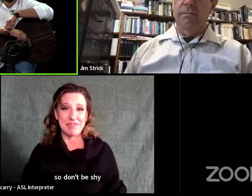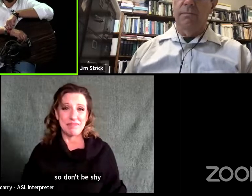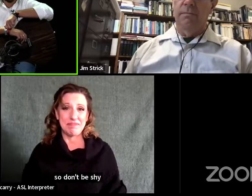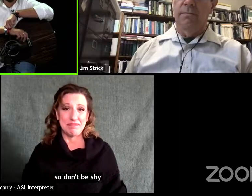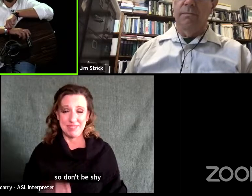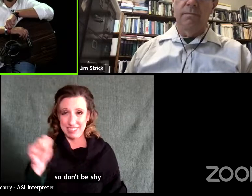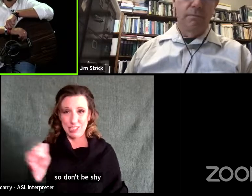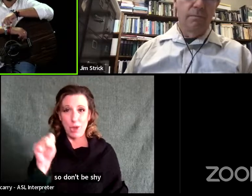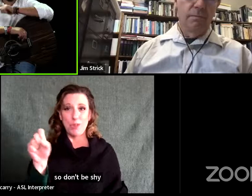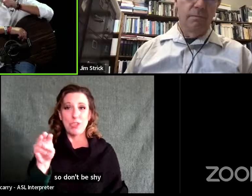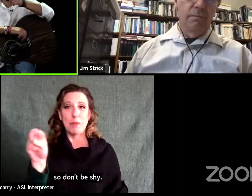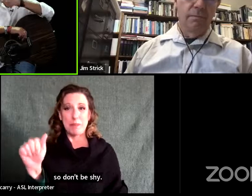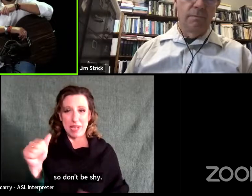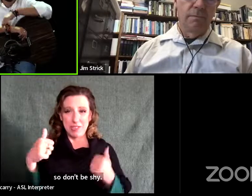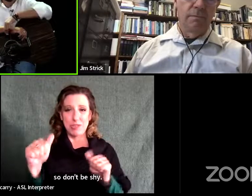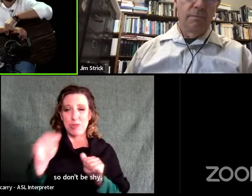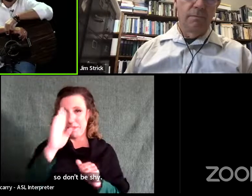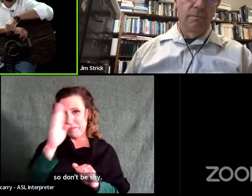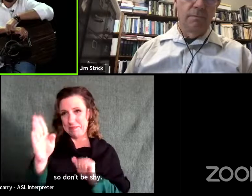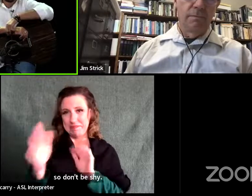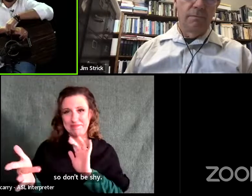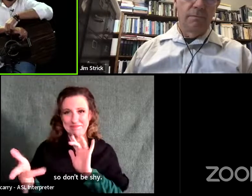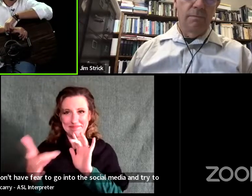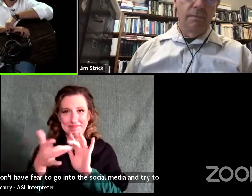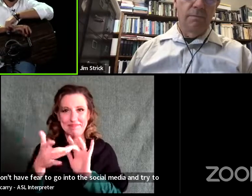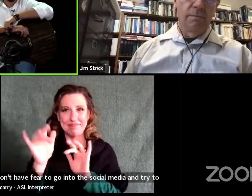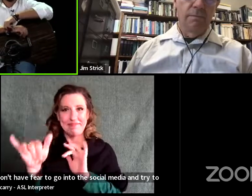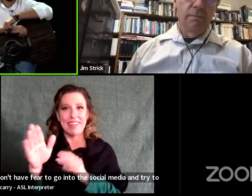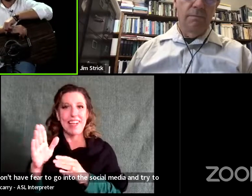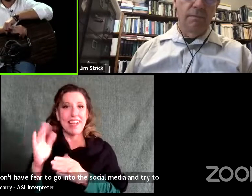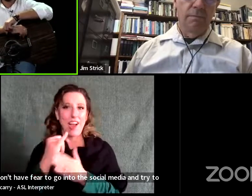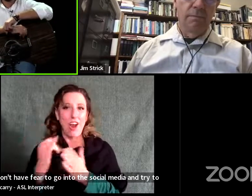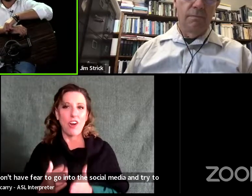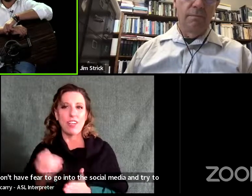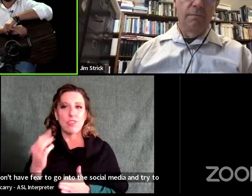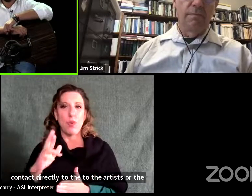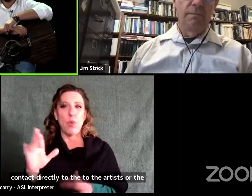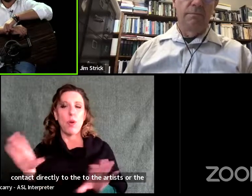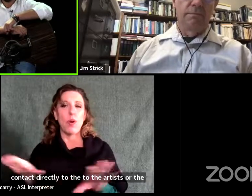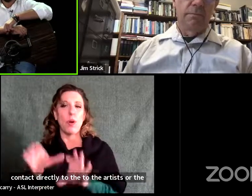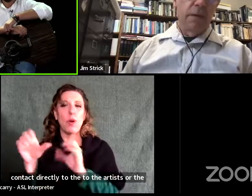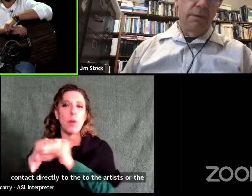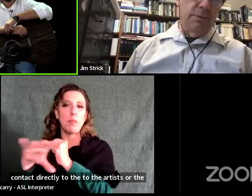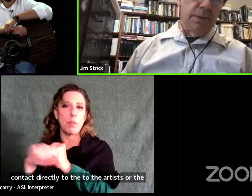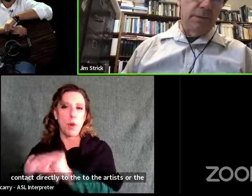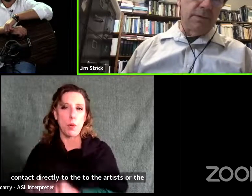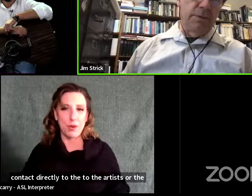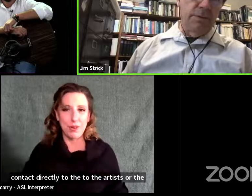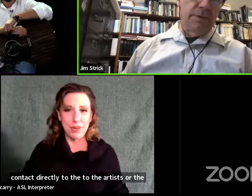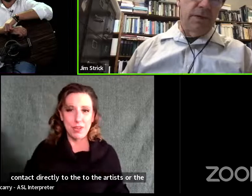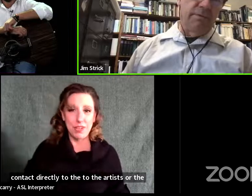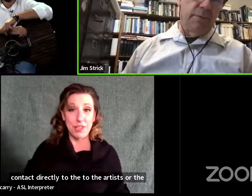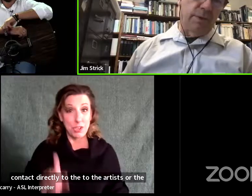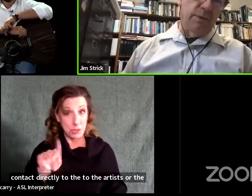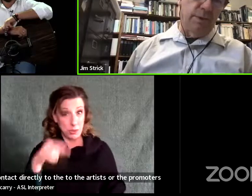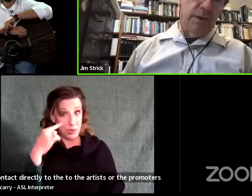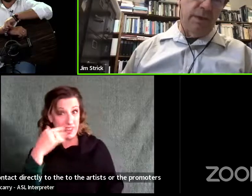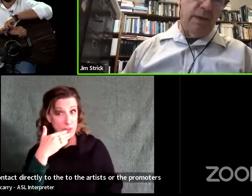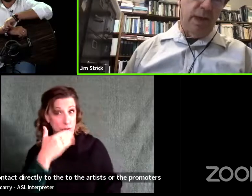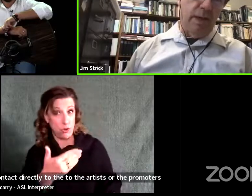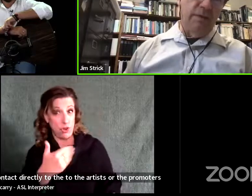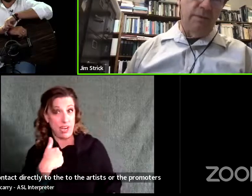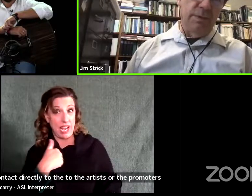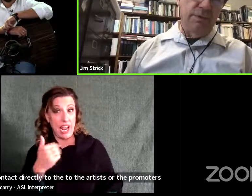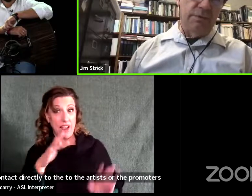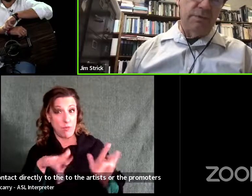social media and try to contact directly to the artists or the promoters. You think it's good to have a recording